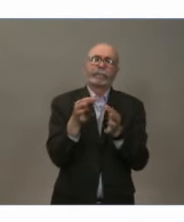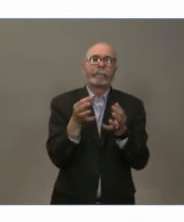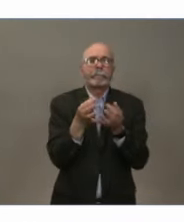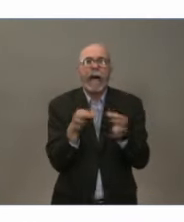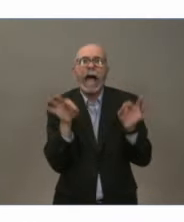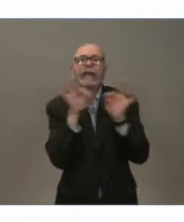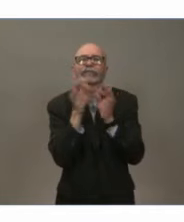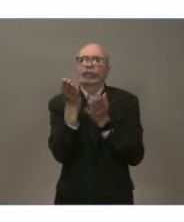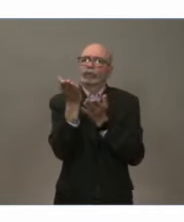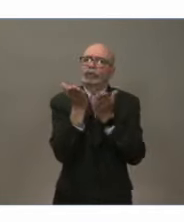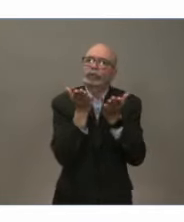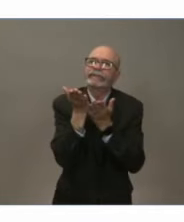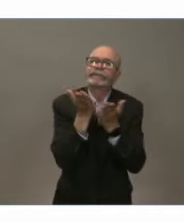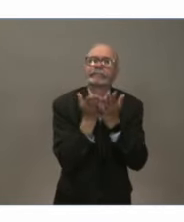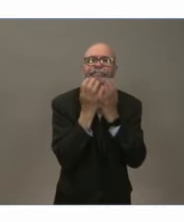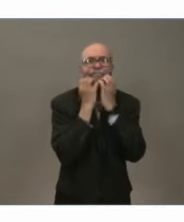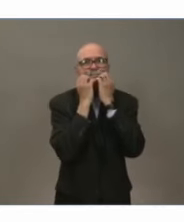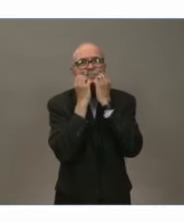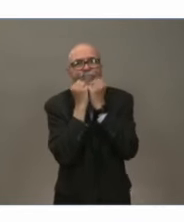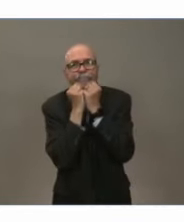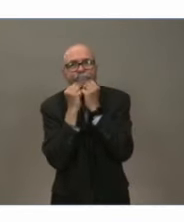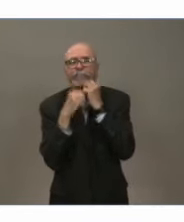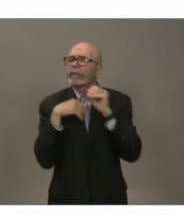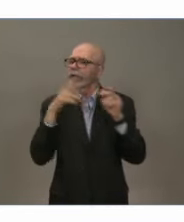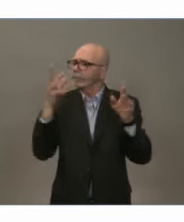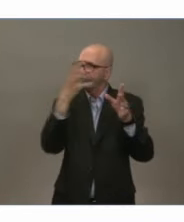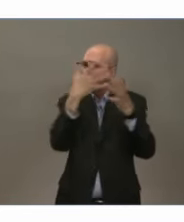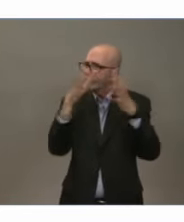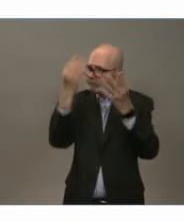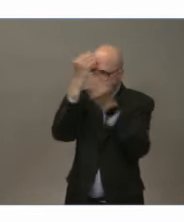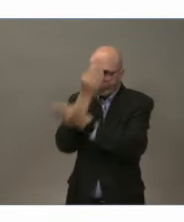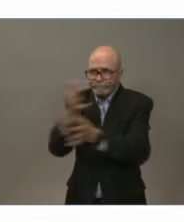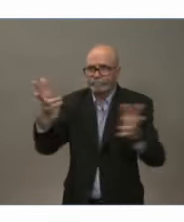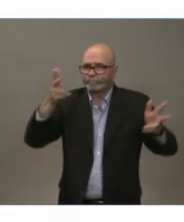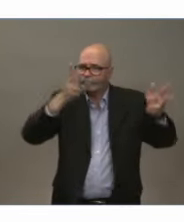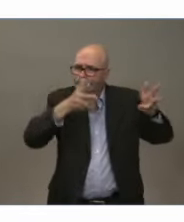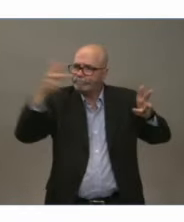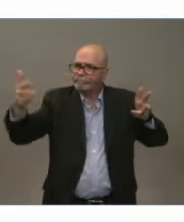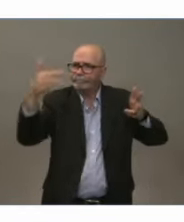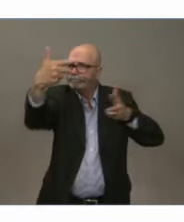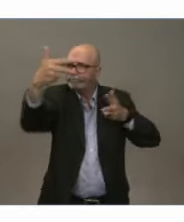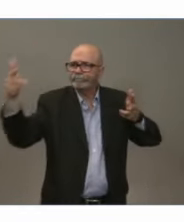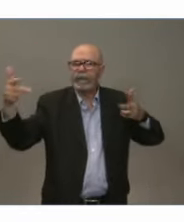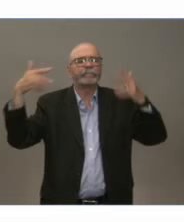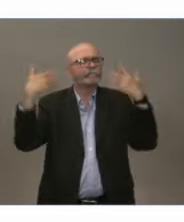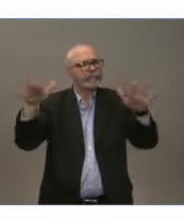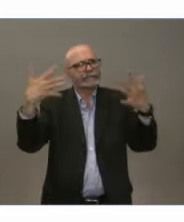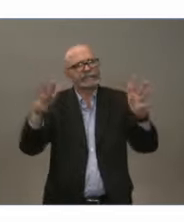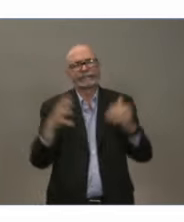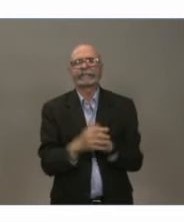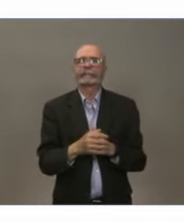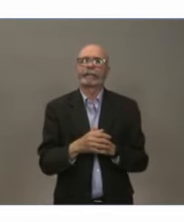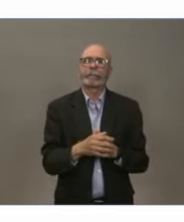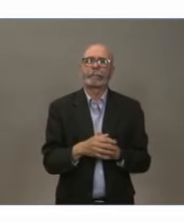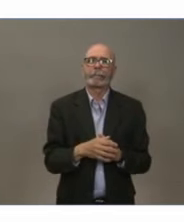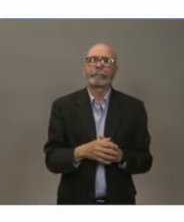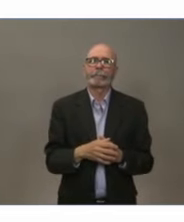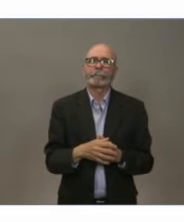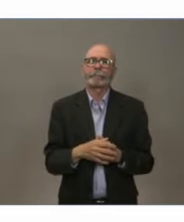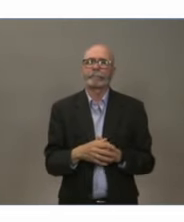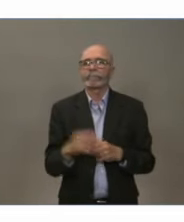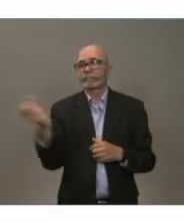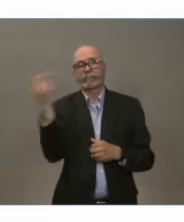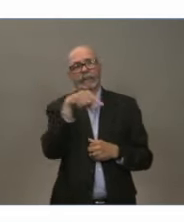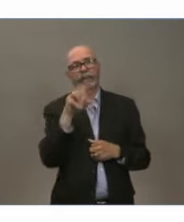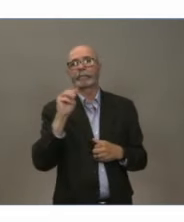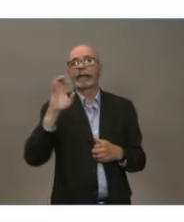an appropriate level of safety. So I was comfortable giving them that exception. And MLA Murphy raised his concerns that his constituents brought